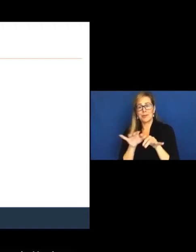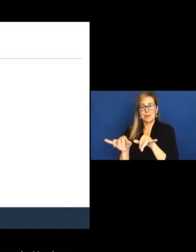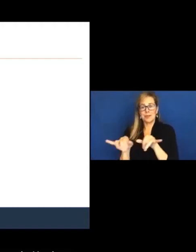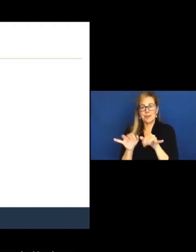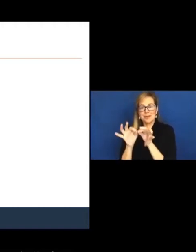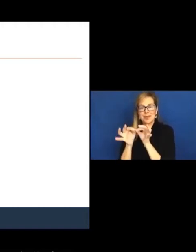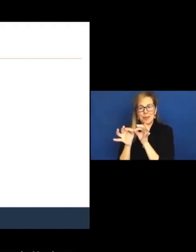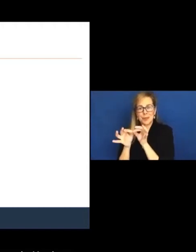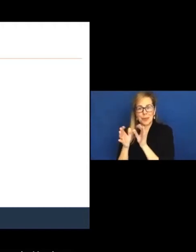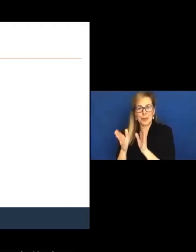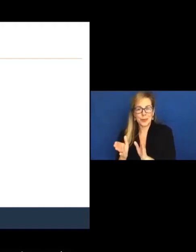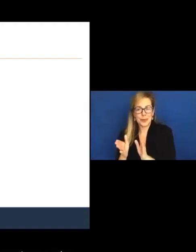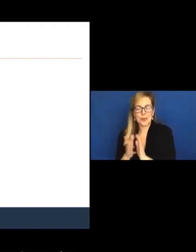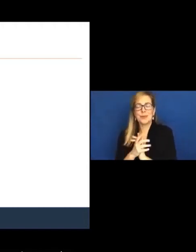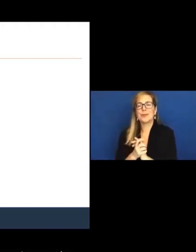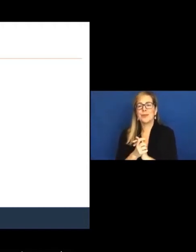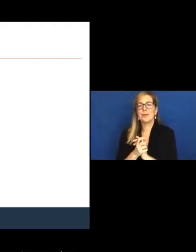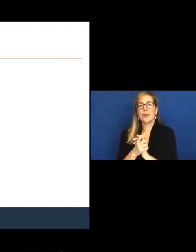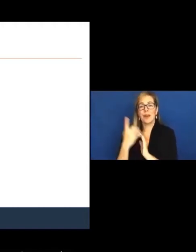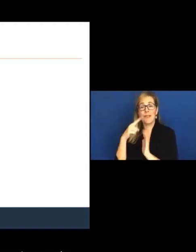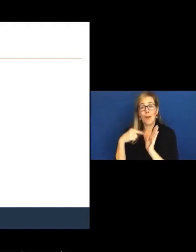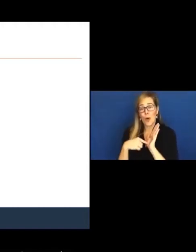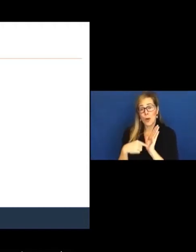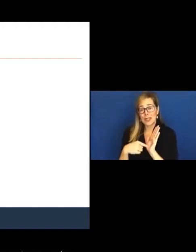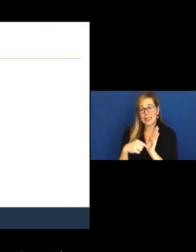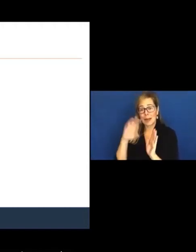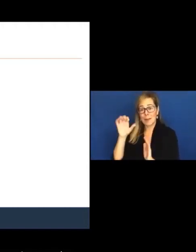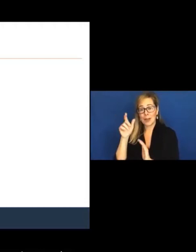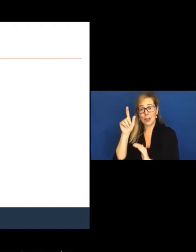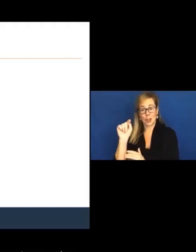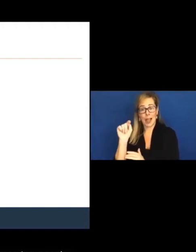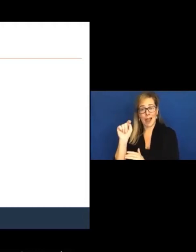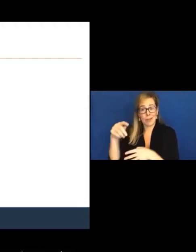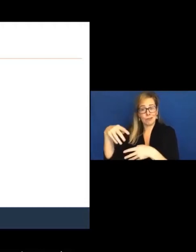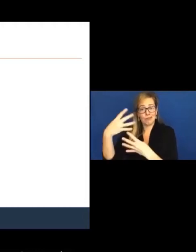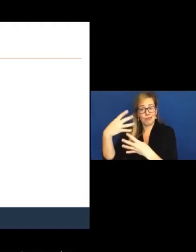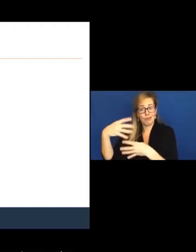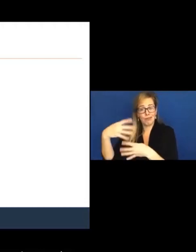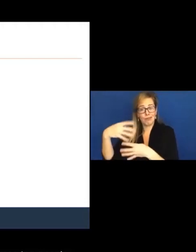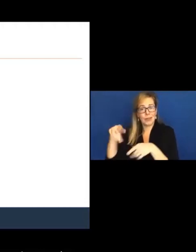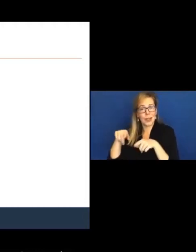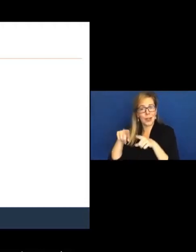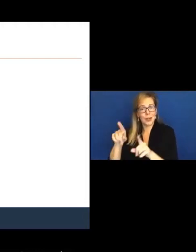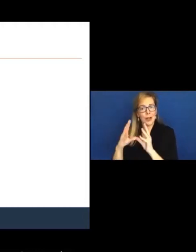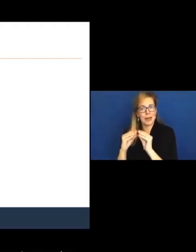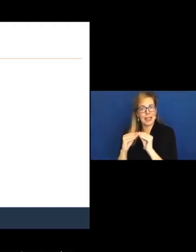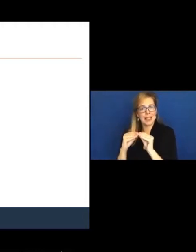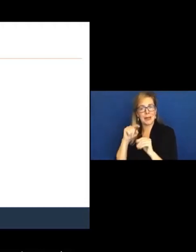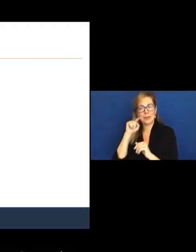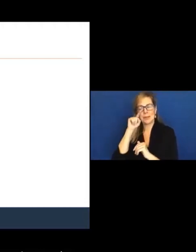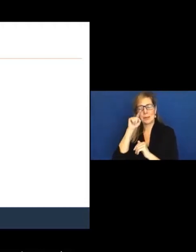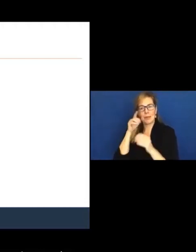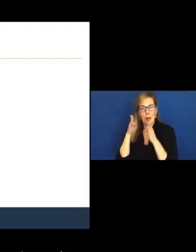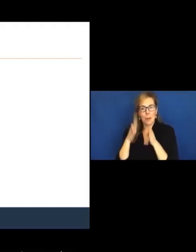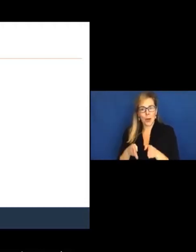So for example, if you have chat open in a meeting, people who have telephoned into